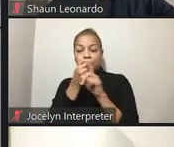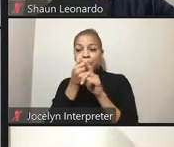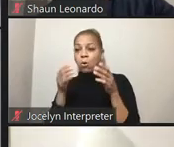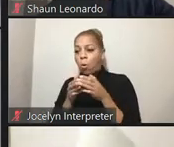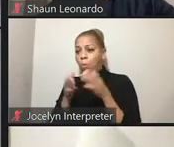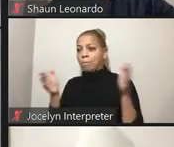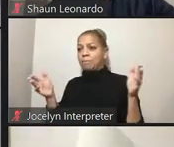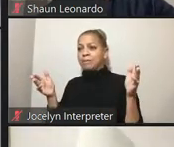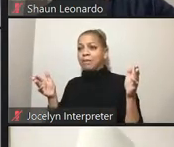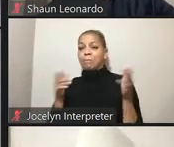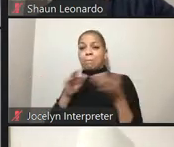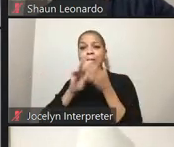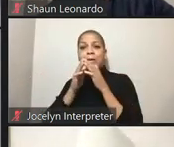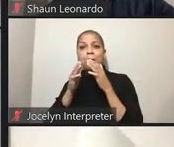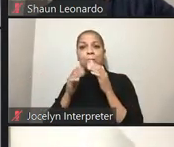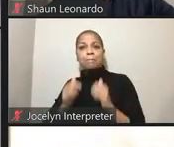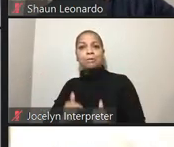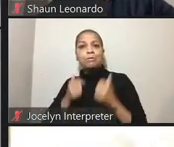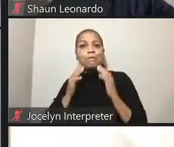survivors by proxy.